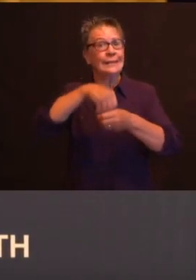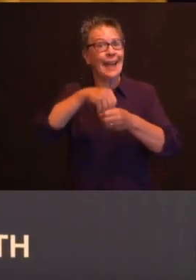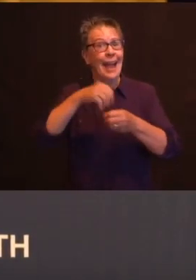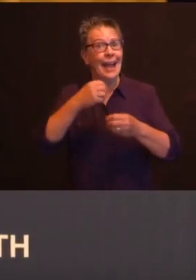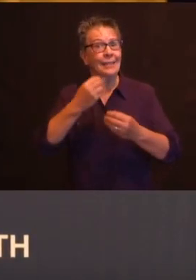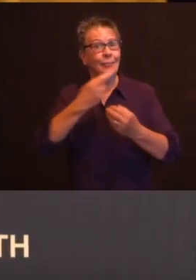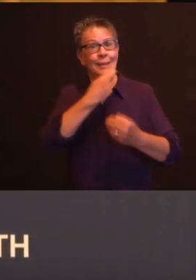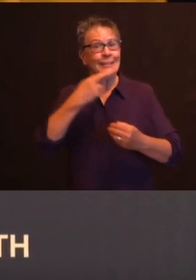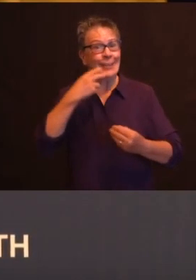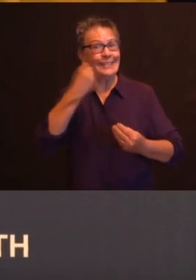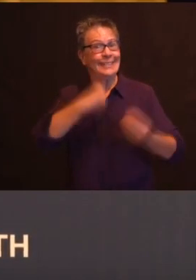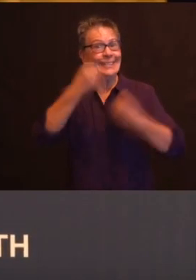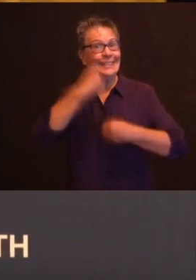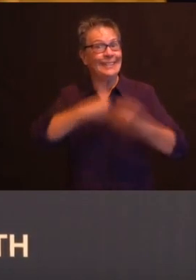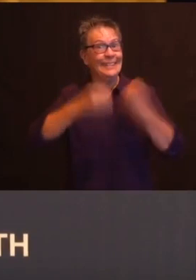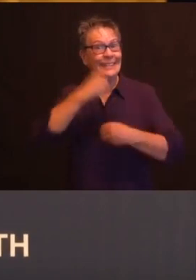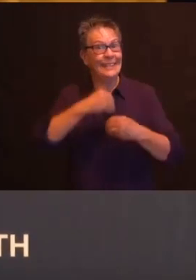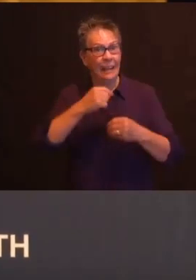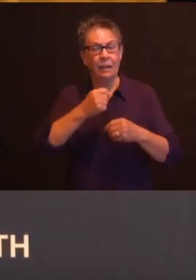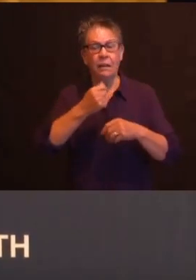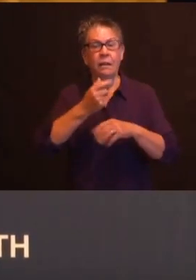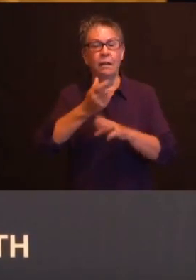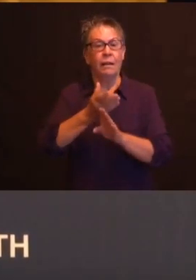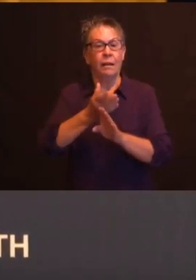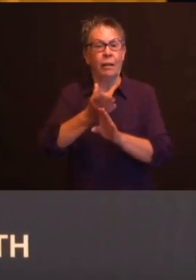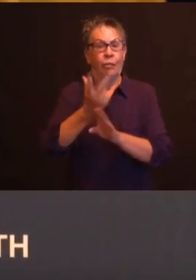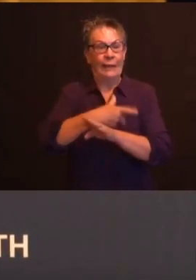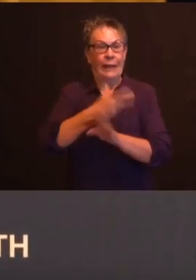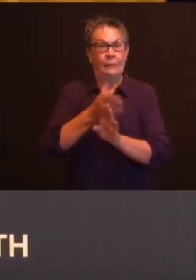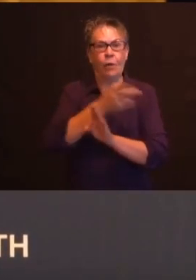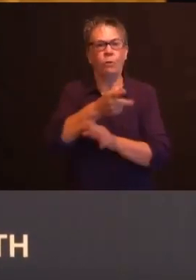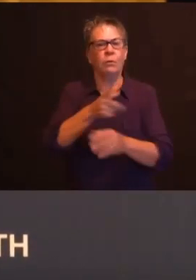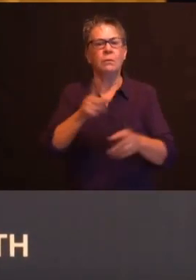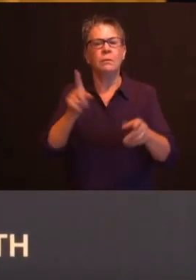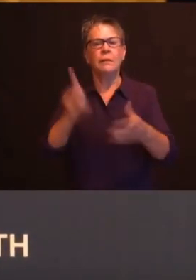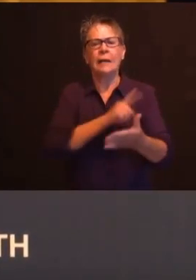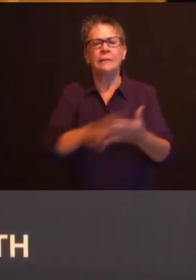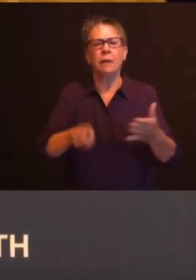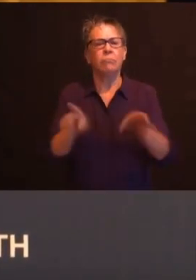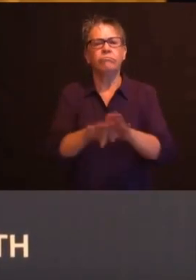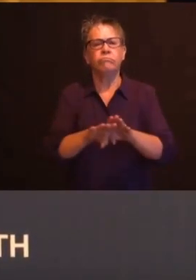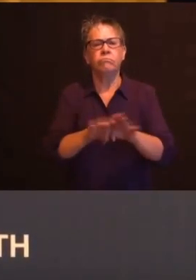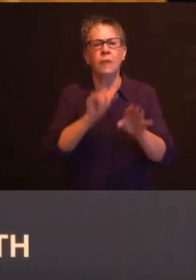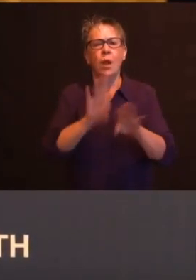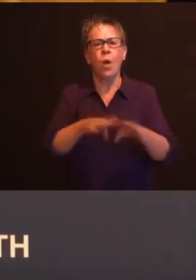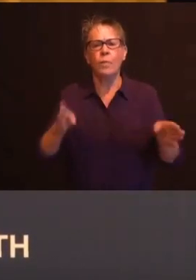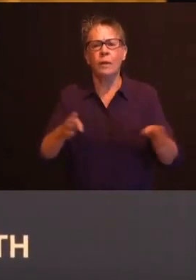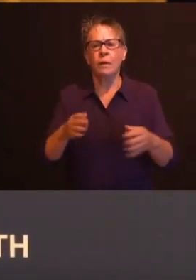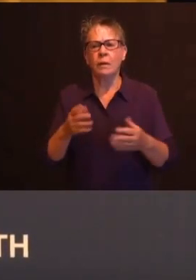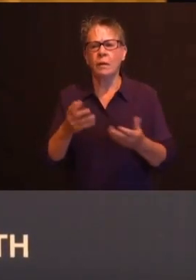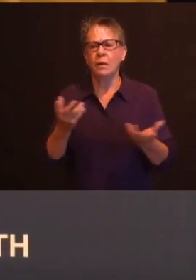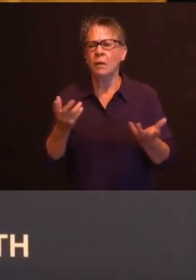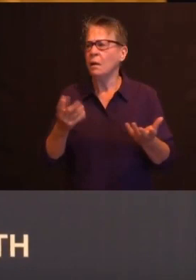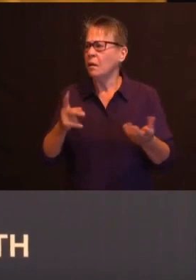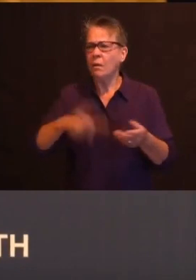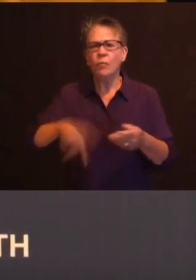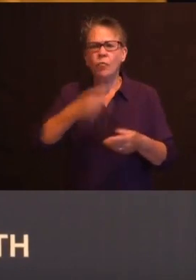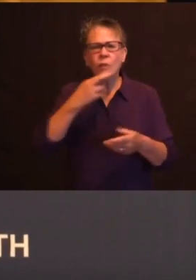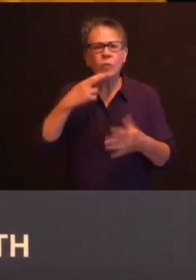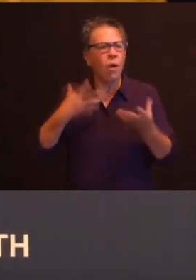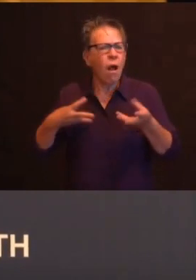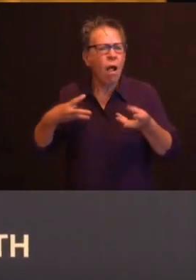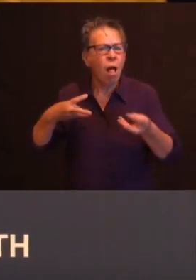those businesses that have already been hit so hard by the virus? I have not seen the pictures on NJ Transit, but if Mahan can